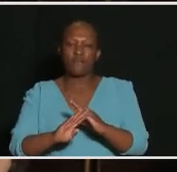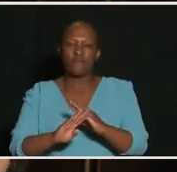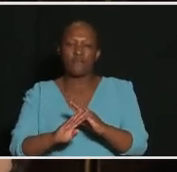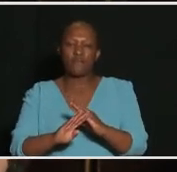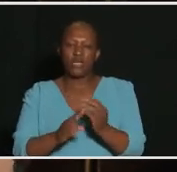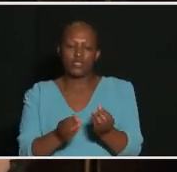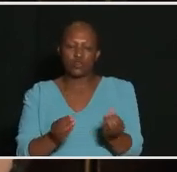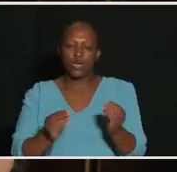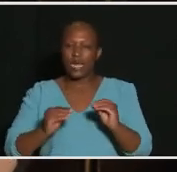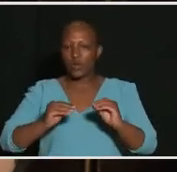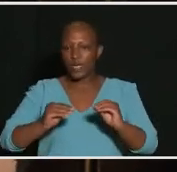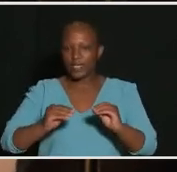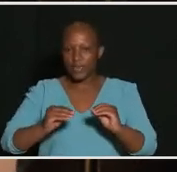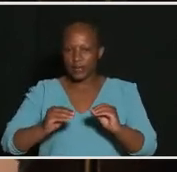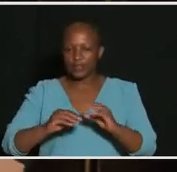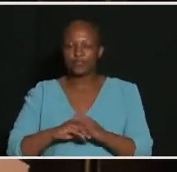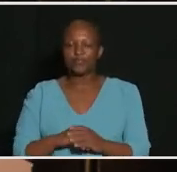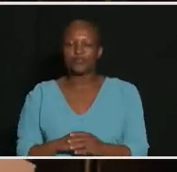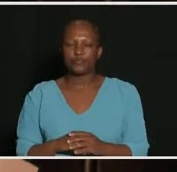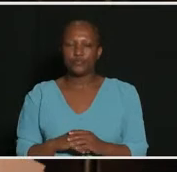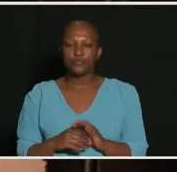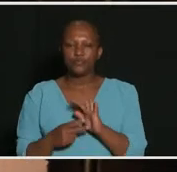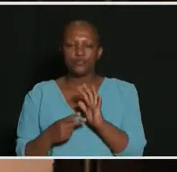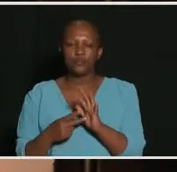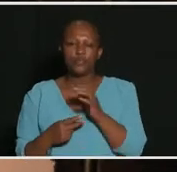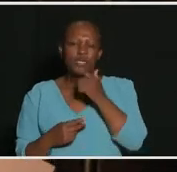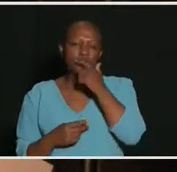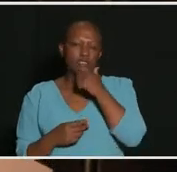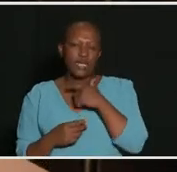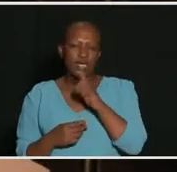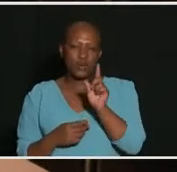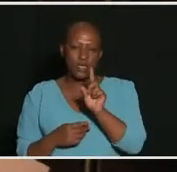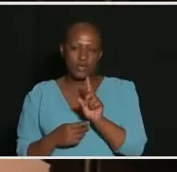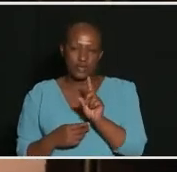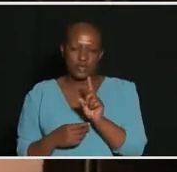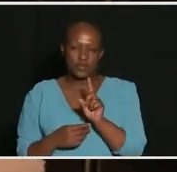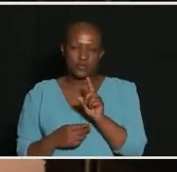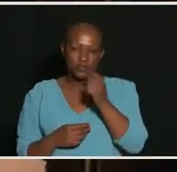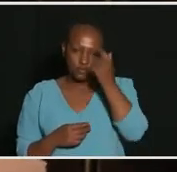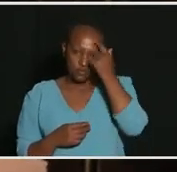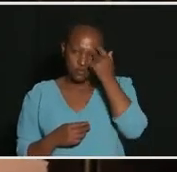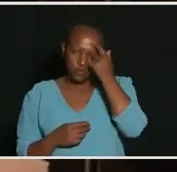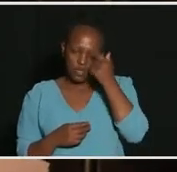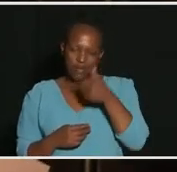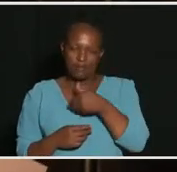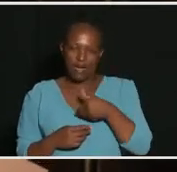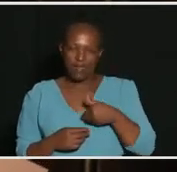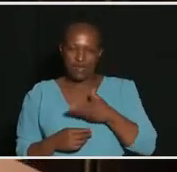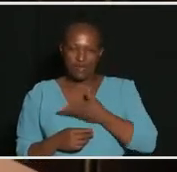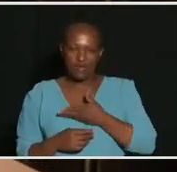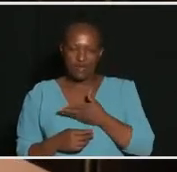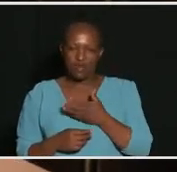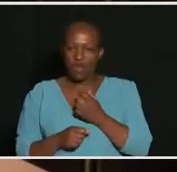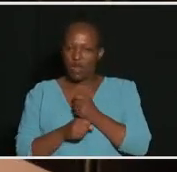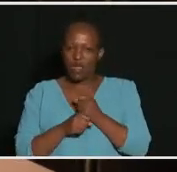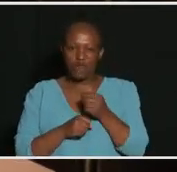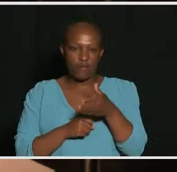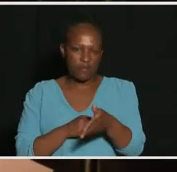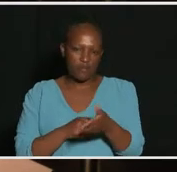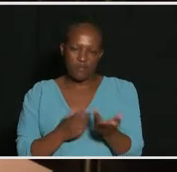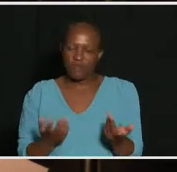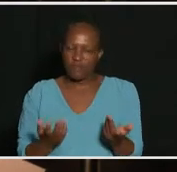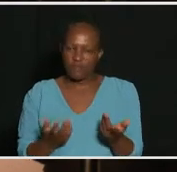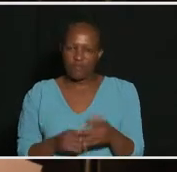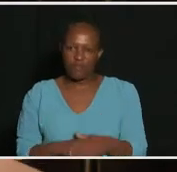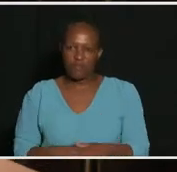education that they deserve but then the third part is the parents are never present